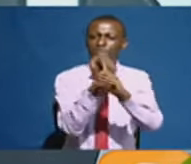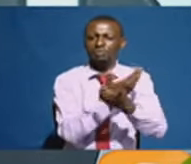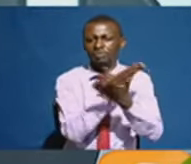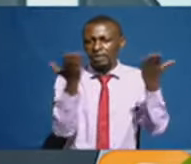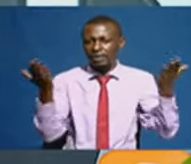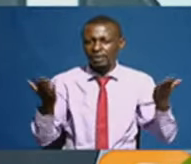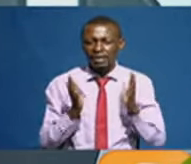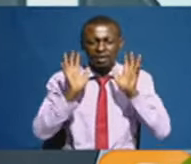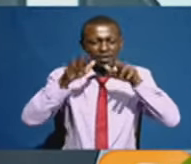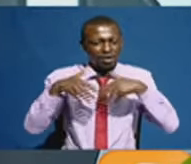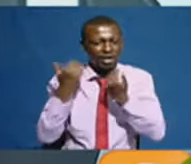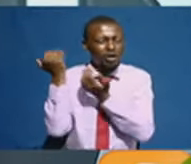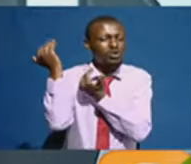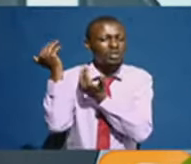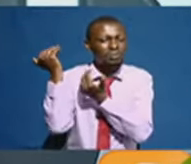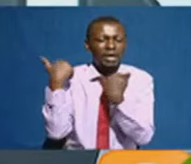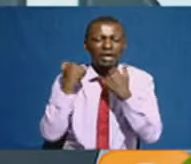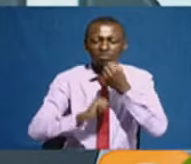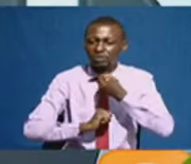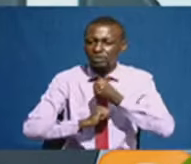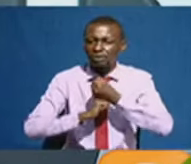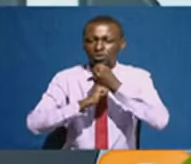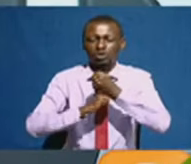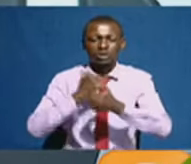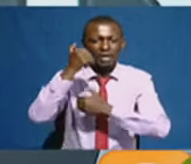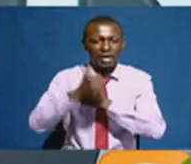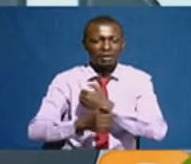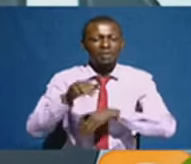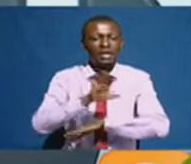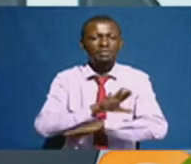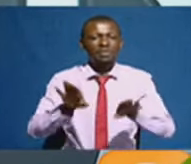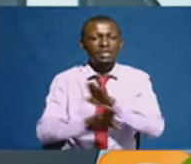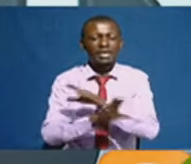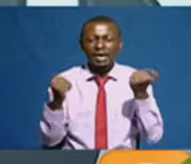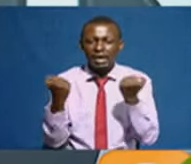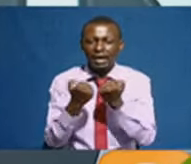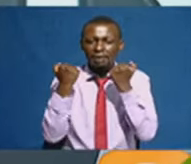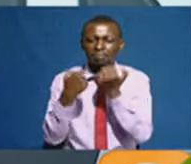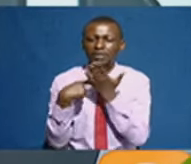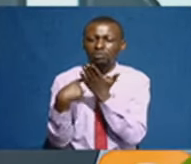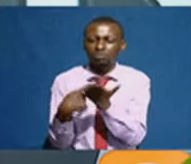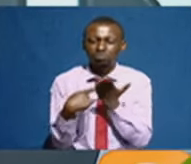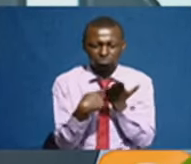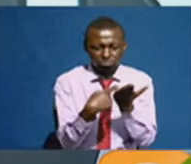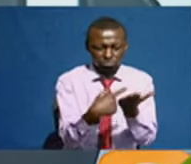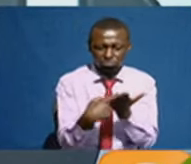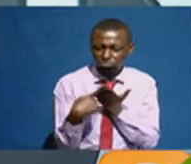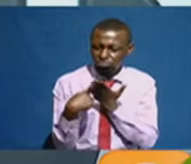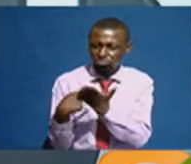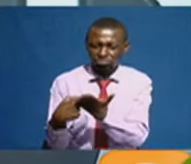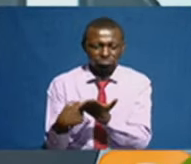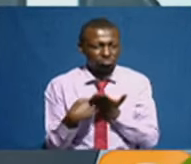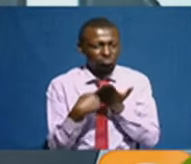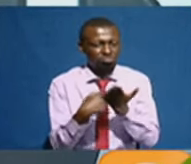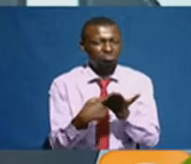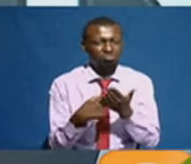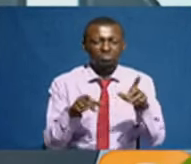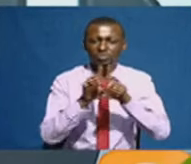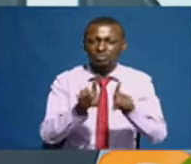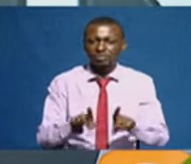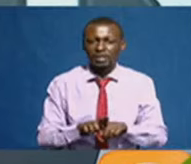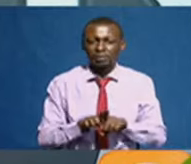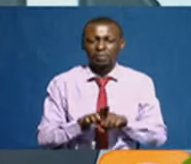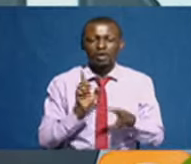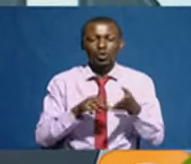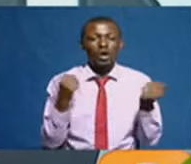How do you expect good faith and everything that happens on the table in a room like that? And then